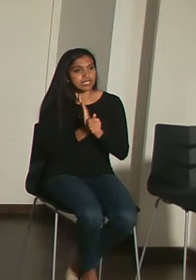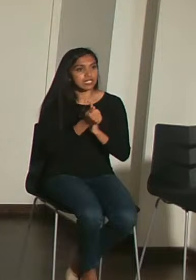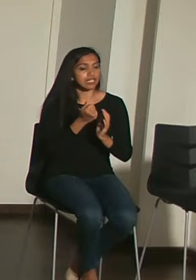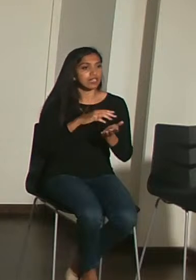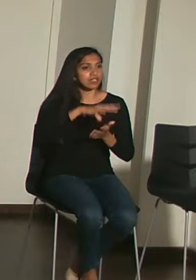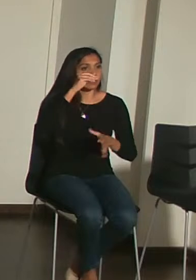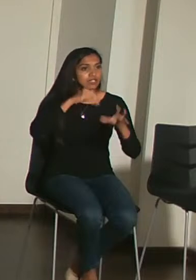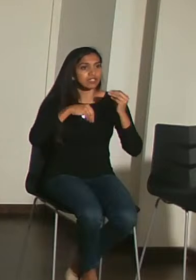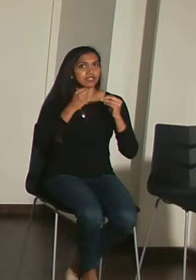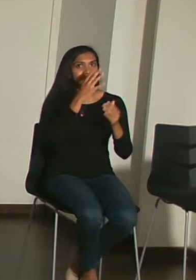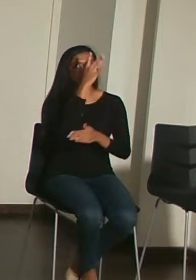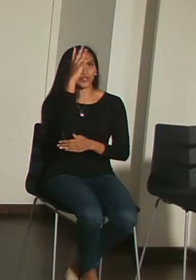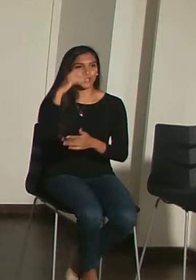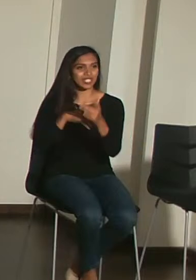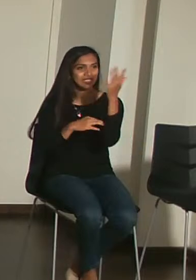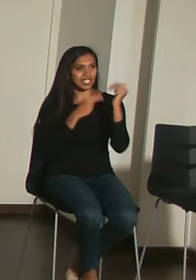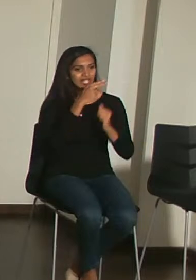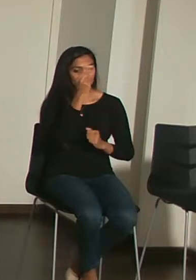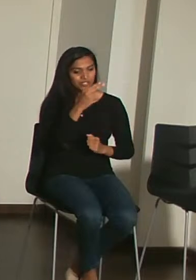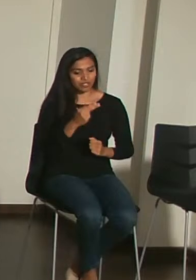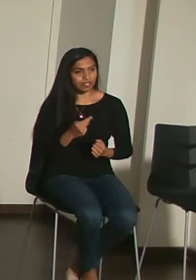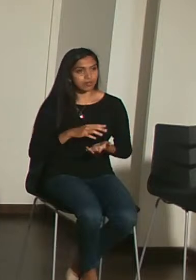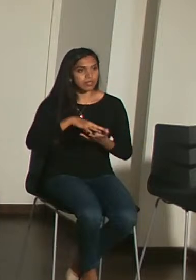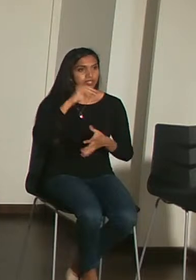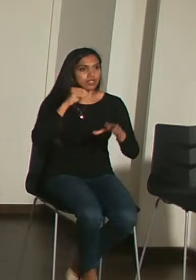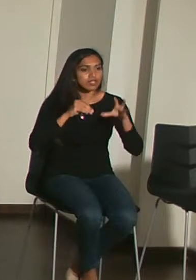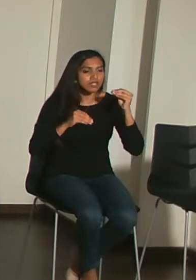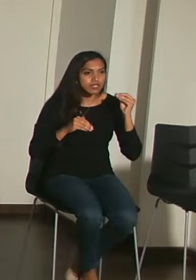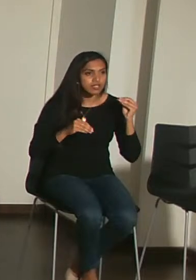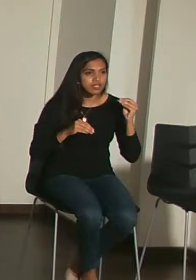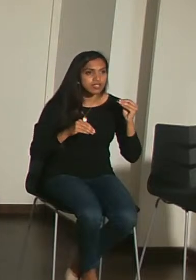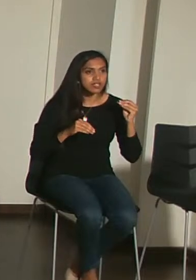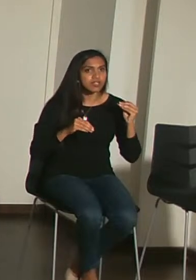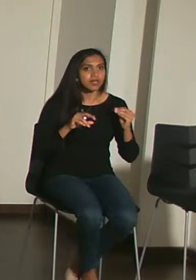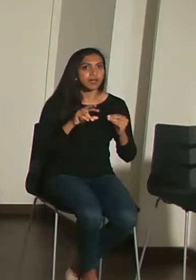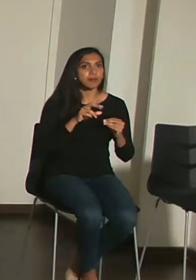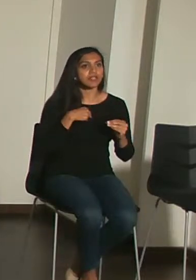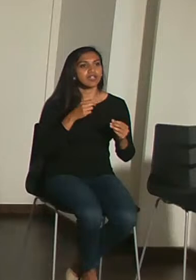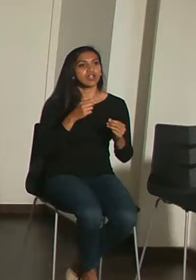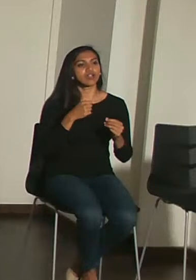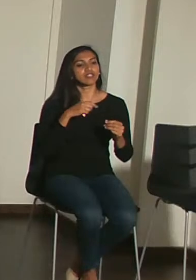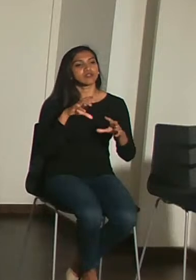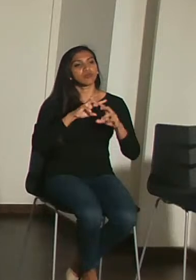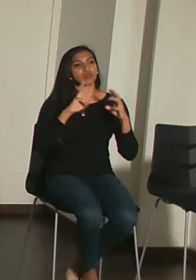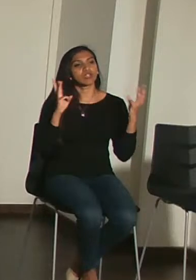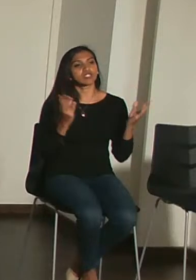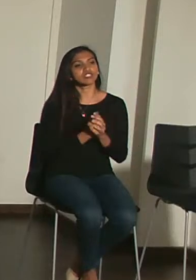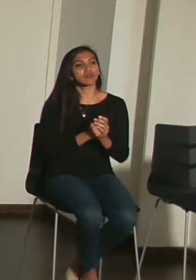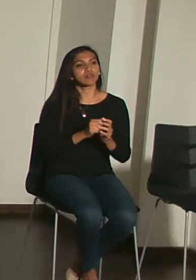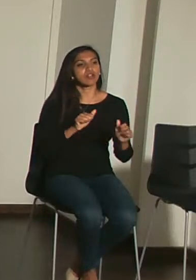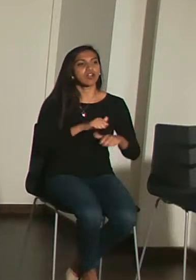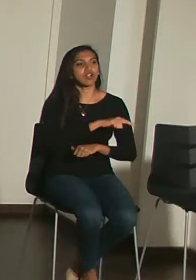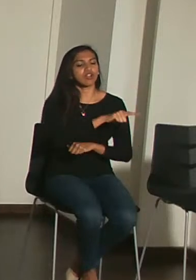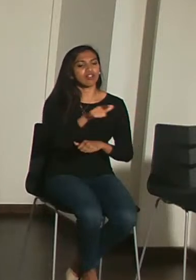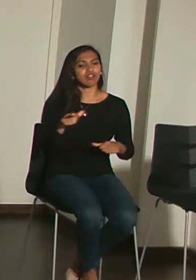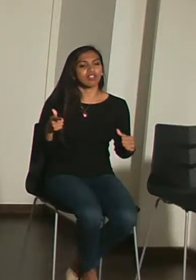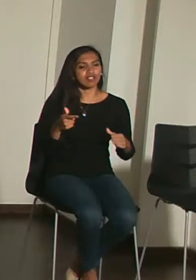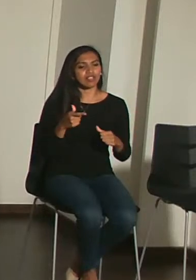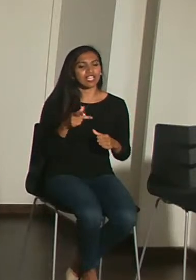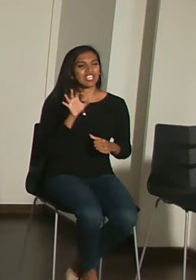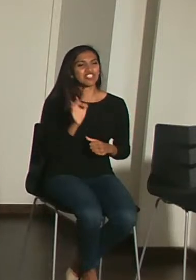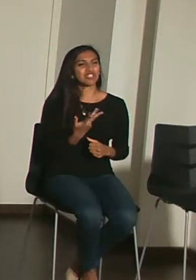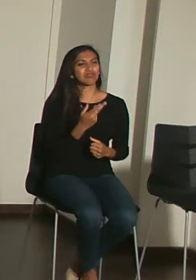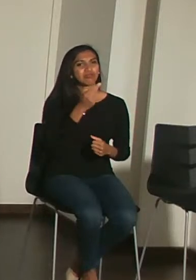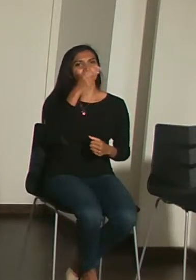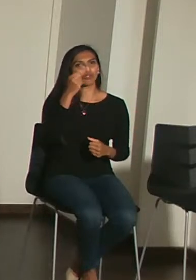drawing, and we approach it as no one in the workshop knows botanical drawing. They're all amateurs, but of